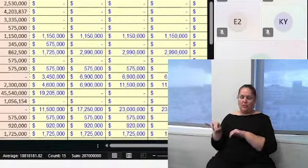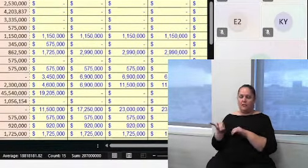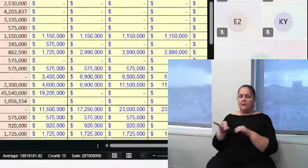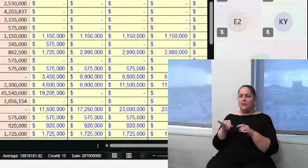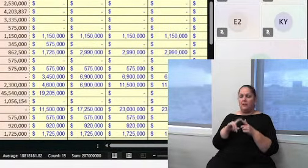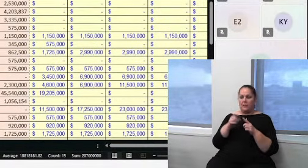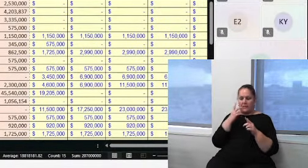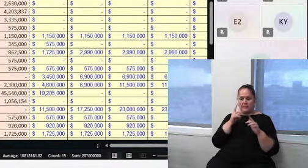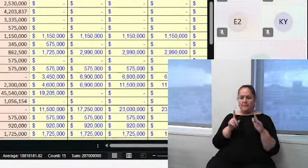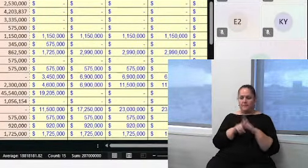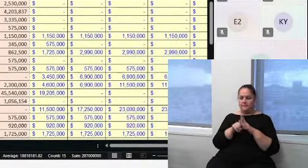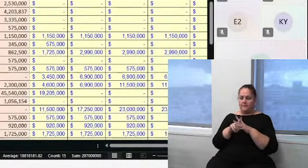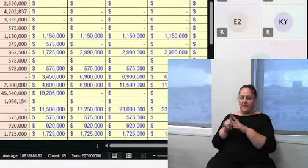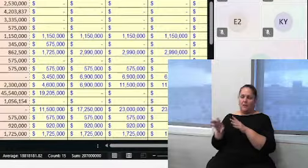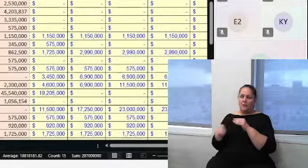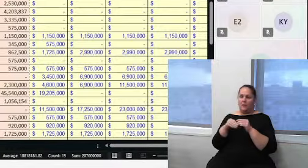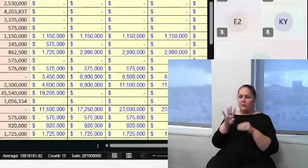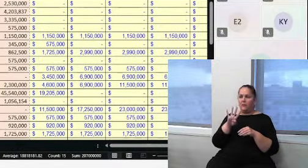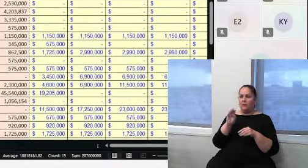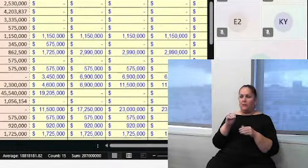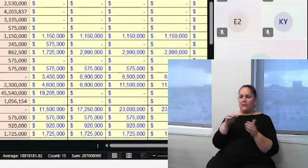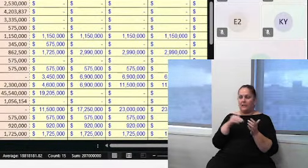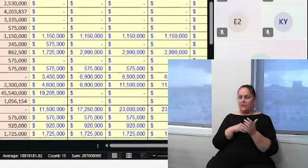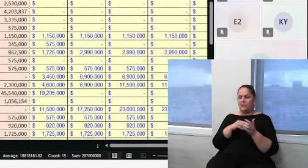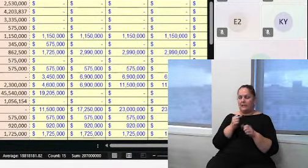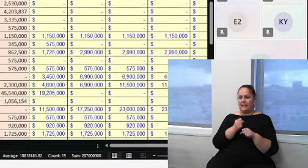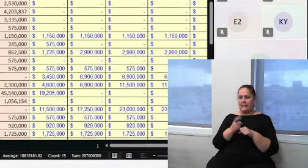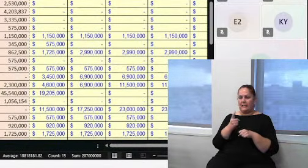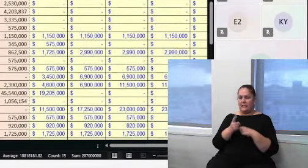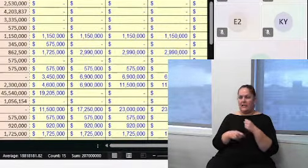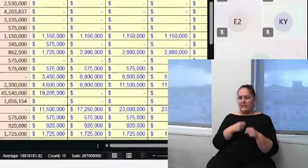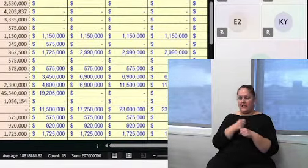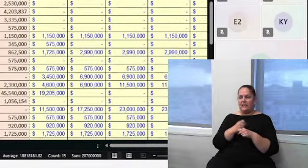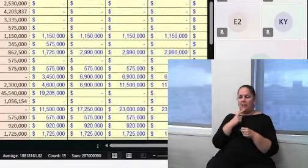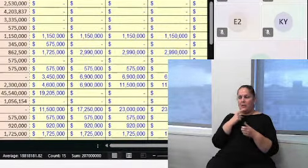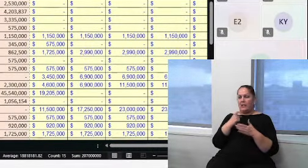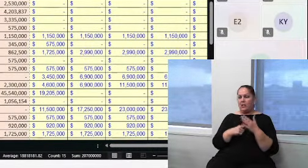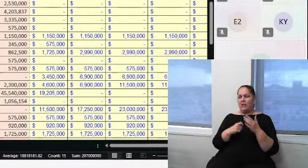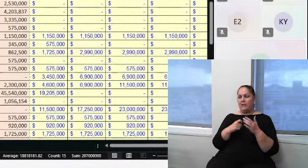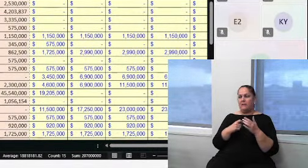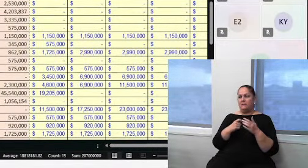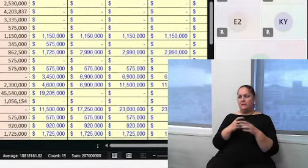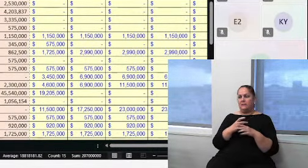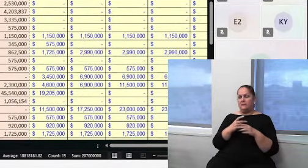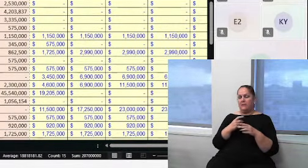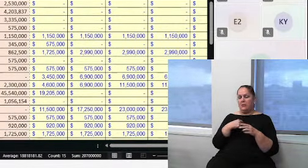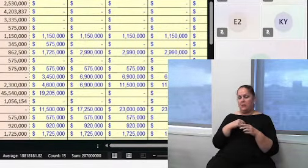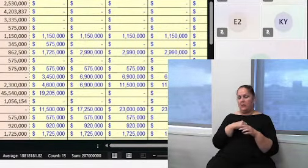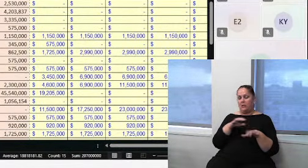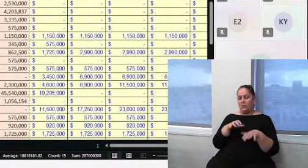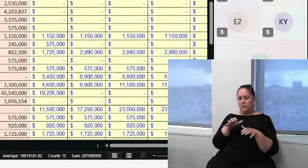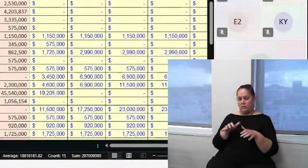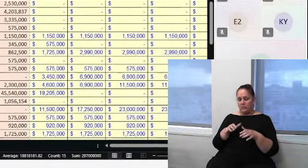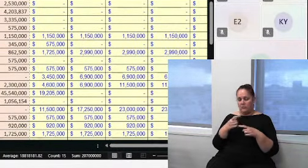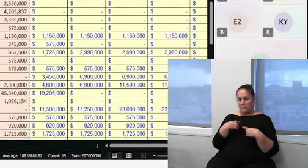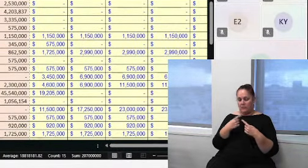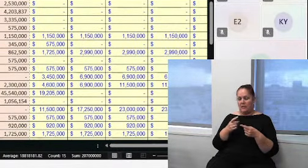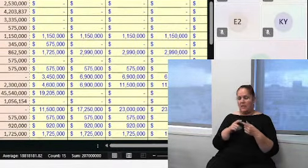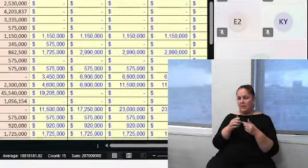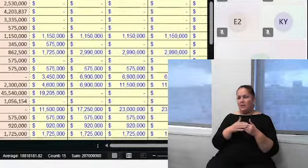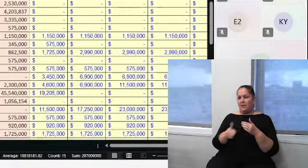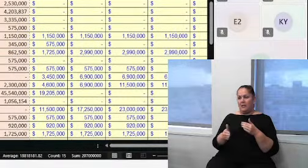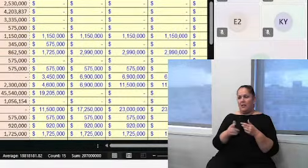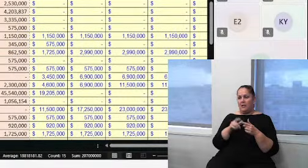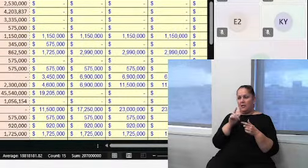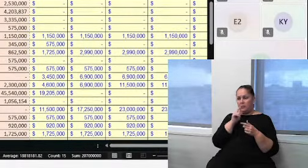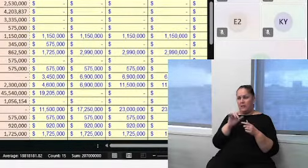pattern. We're seeing that they keep coming. We're adding about 40,000 of these a year. So we actually calculate at a rate that we're going. We're going to continue having to